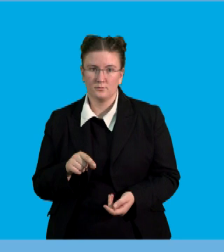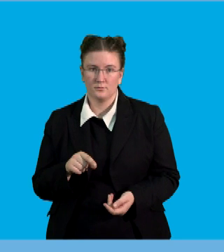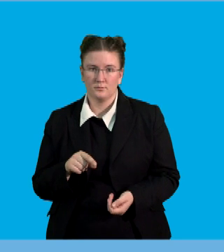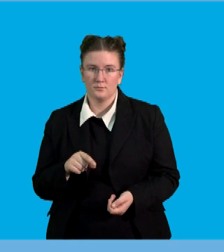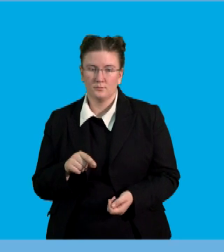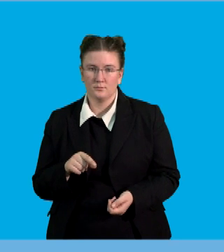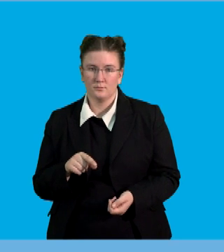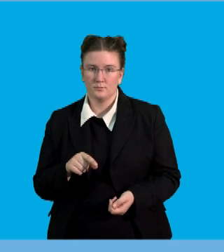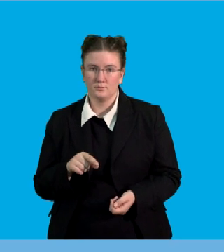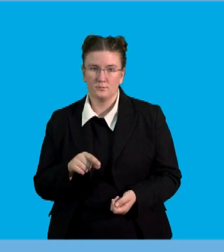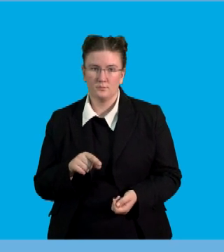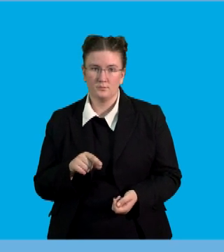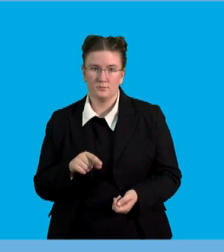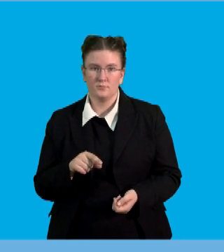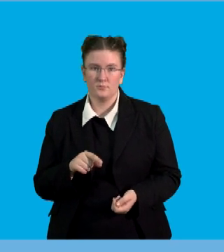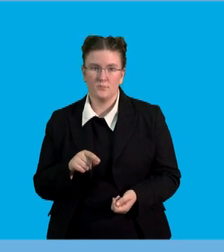is